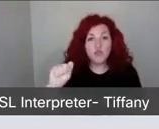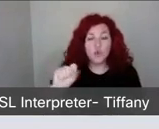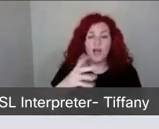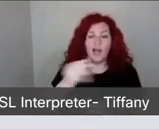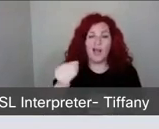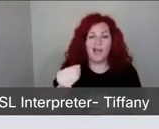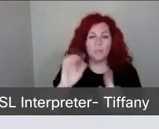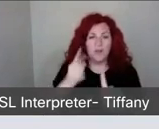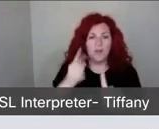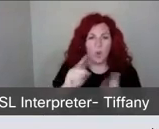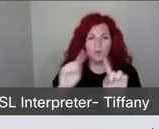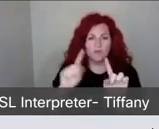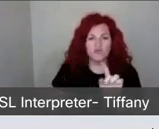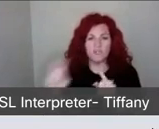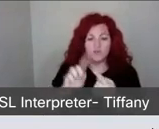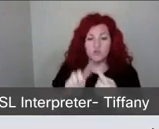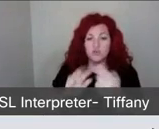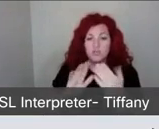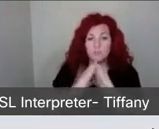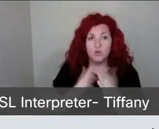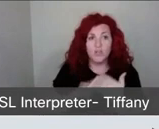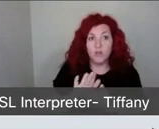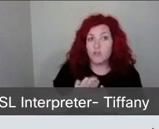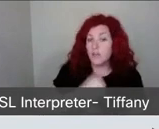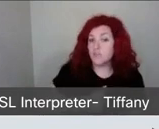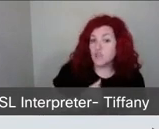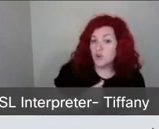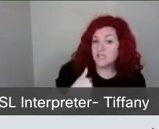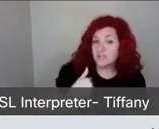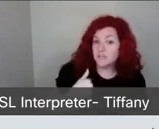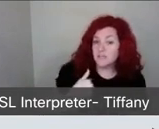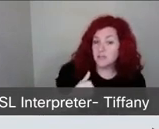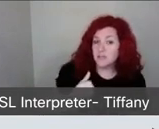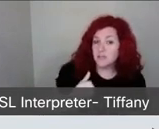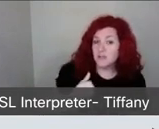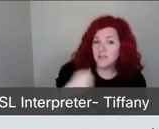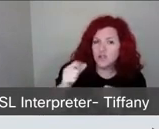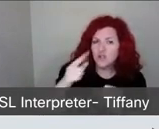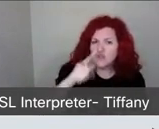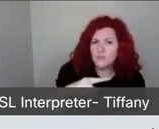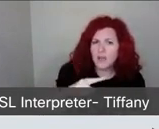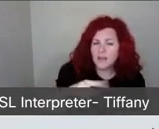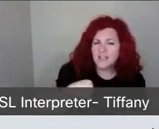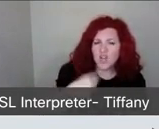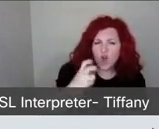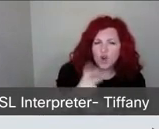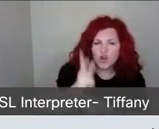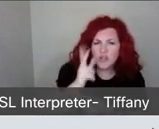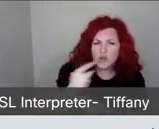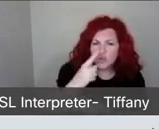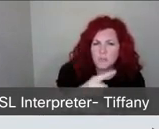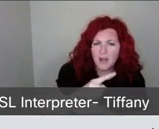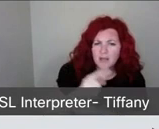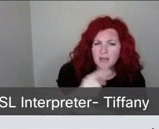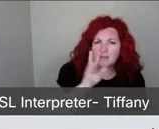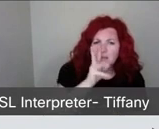in Peoria. I'm sorry, it's me up here. Could you, it's hard to hear you. So if you could speak